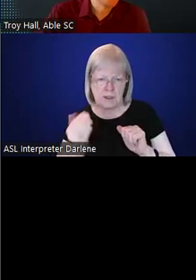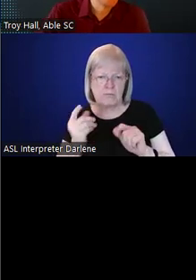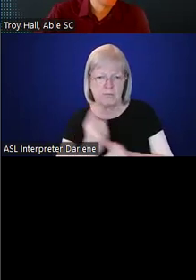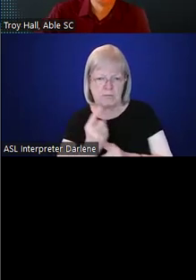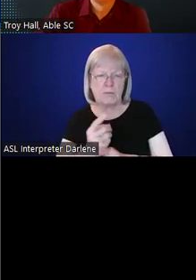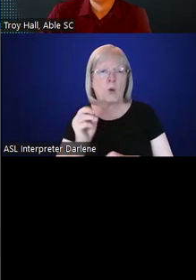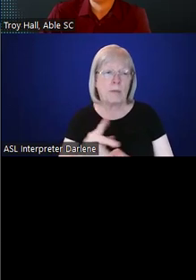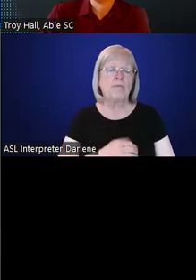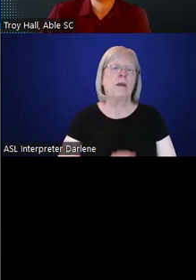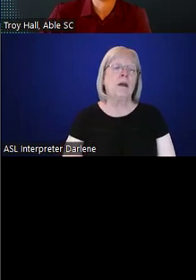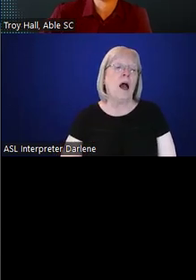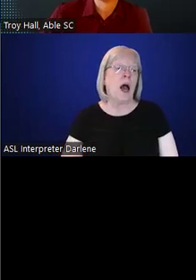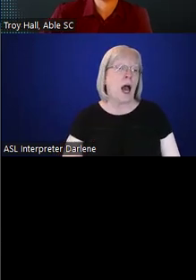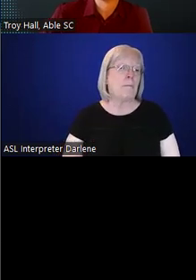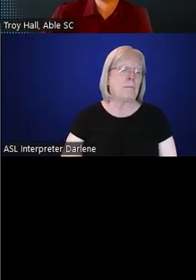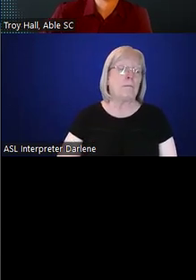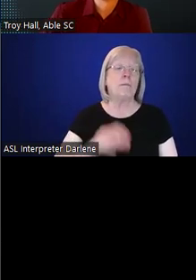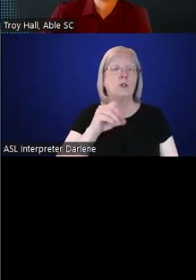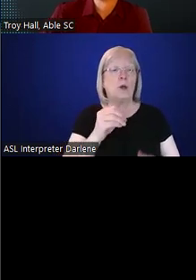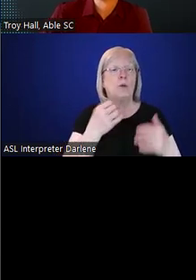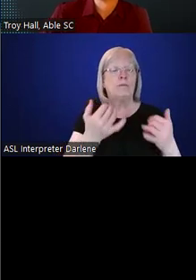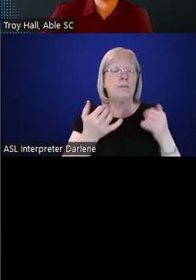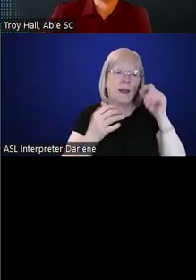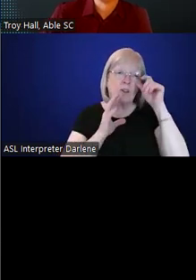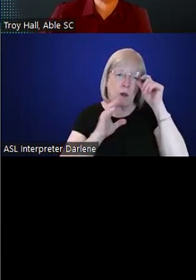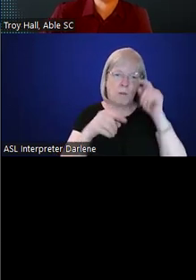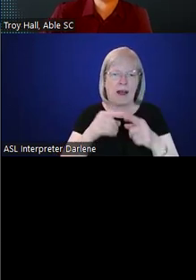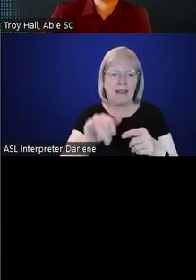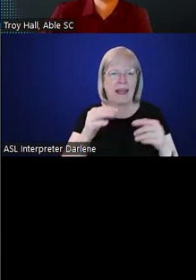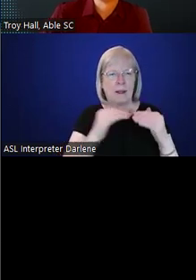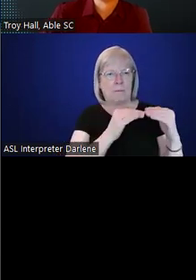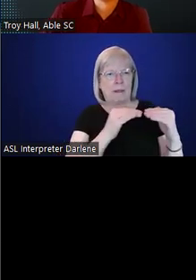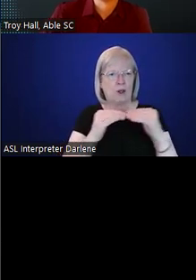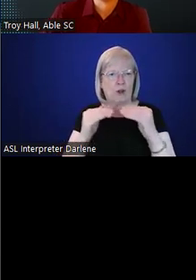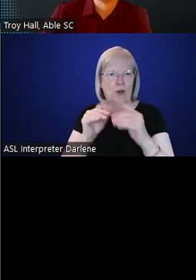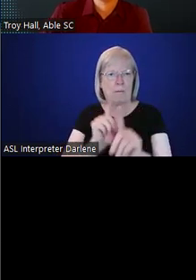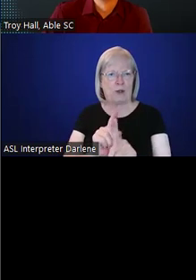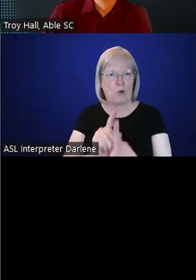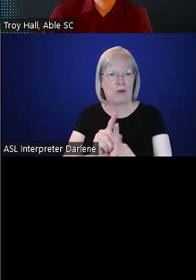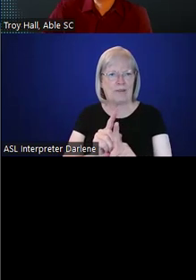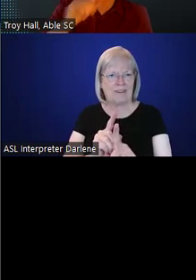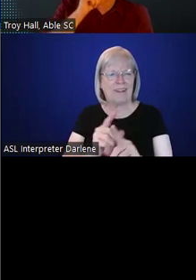Okay, let's talk a little bit about peer mentoring. So